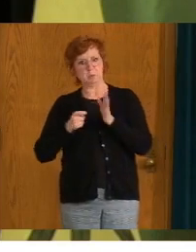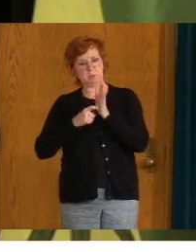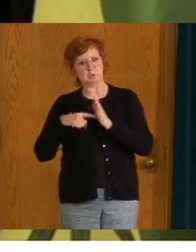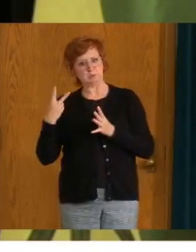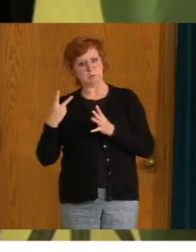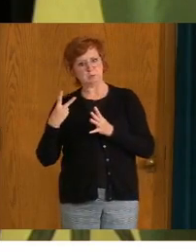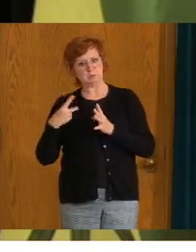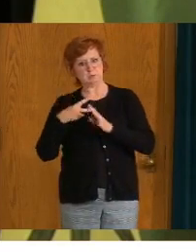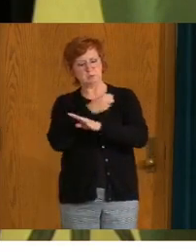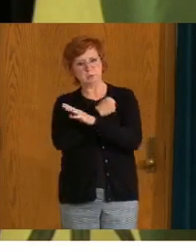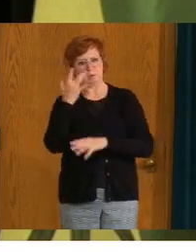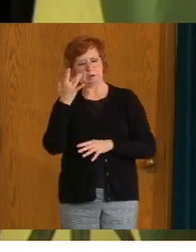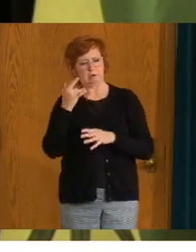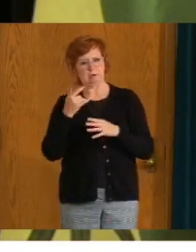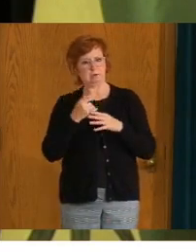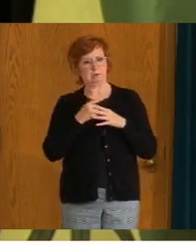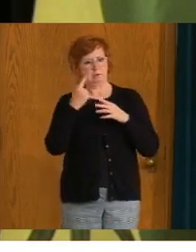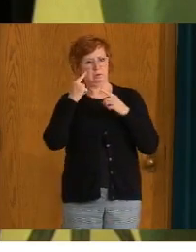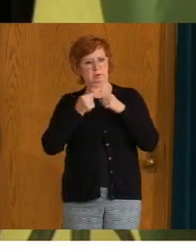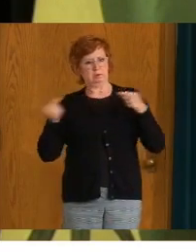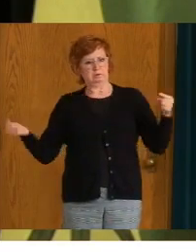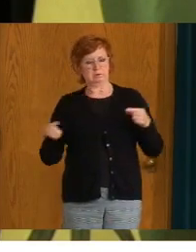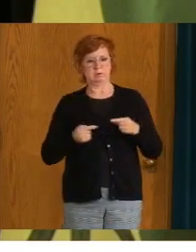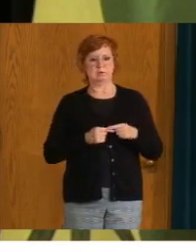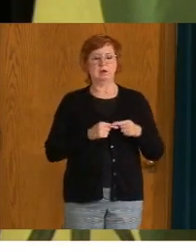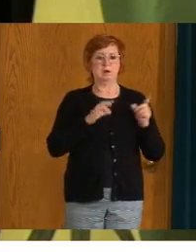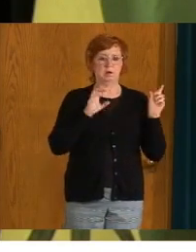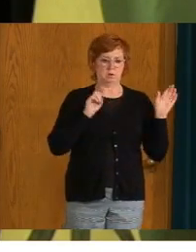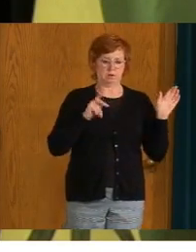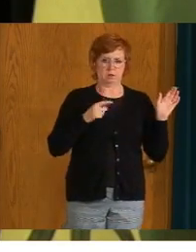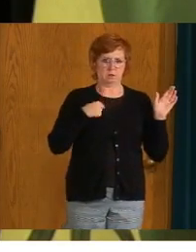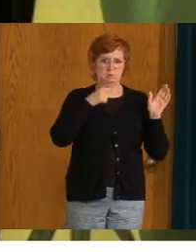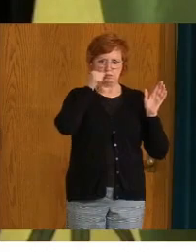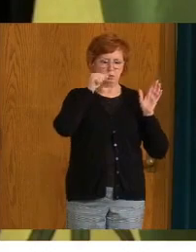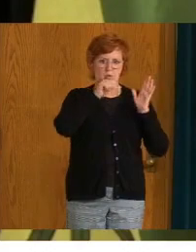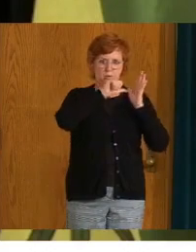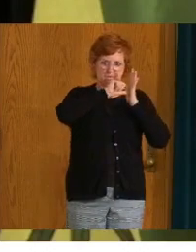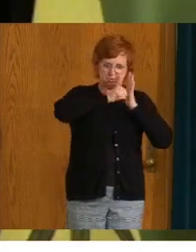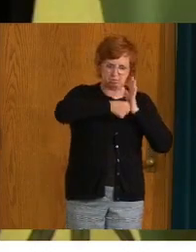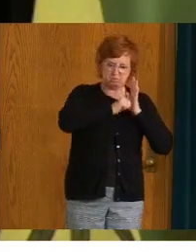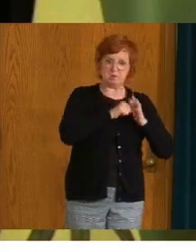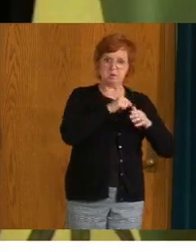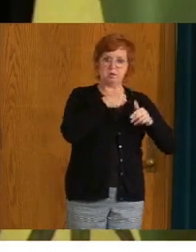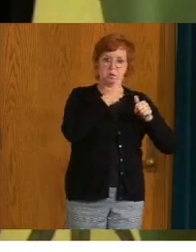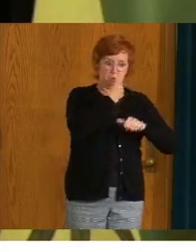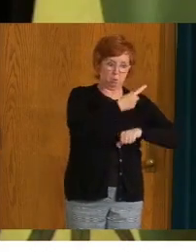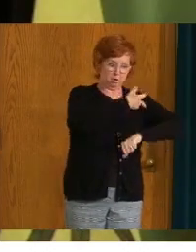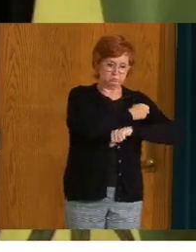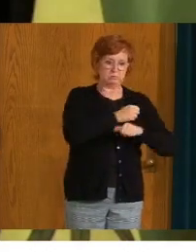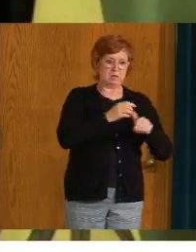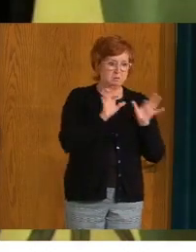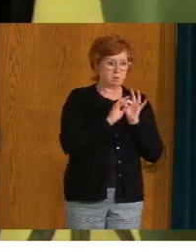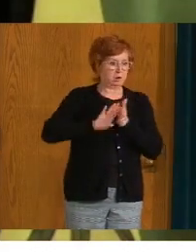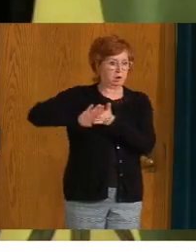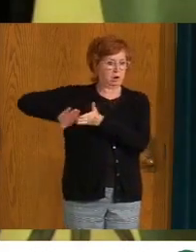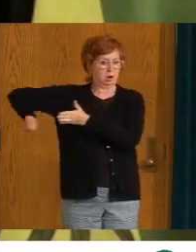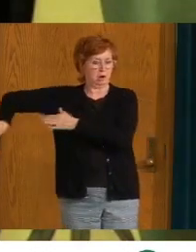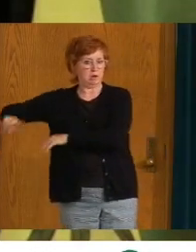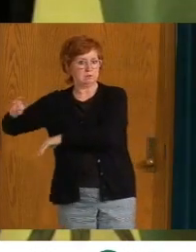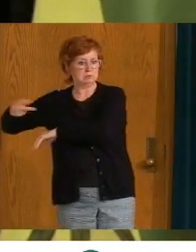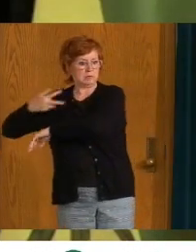more to add to this, or Scott or Derek as well. But I would say that we're not focusing solely on a first dose strategy. What we are doing